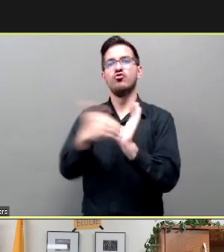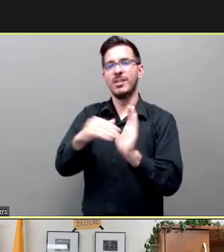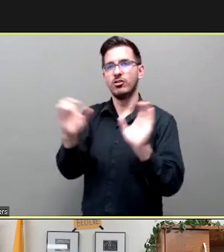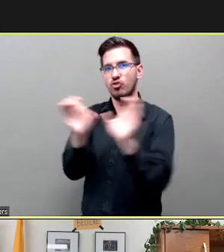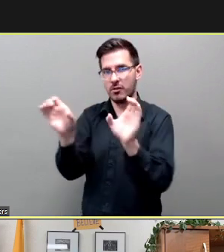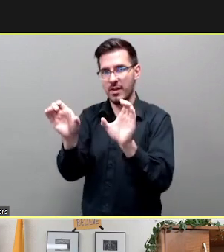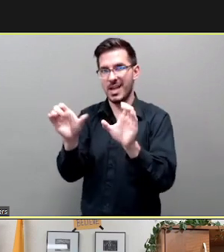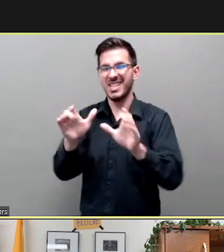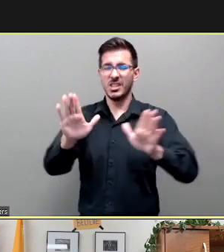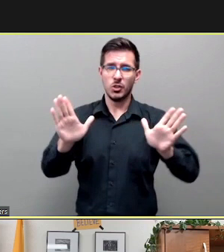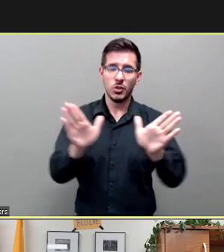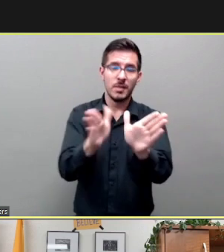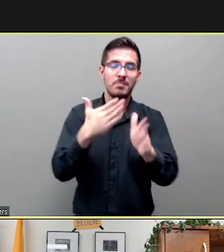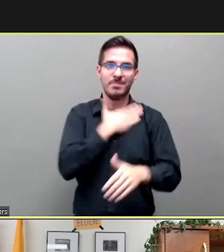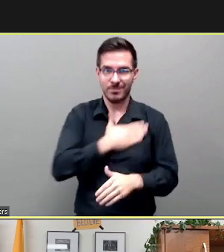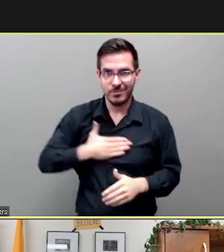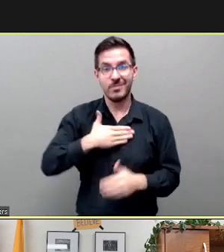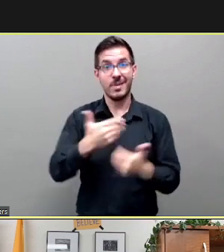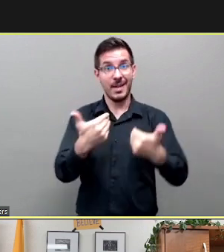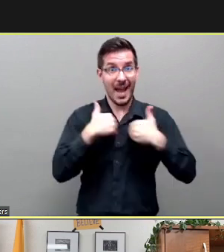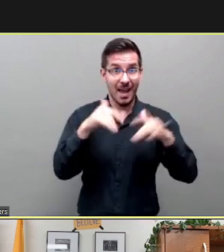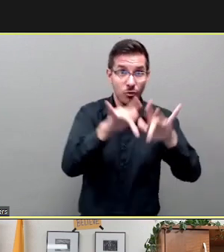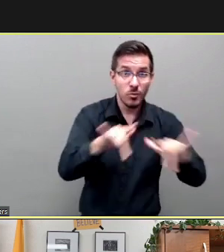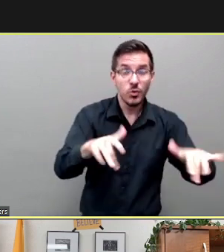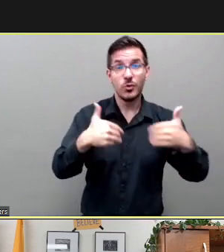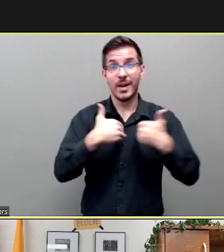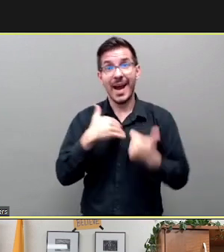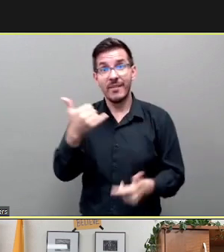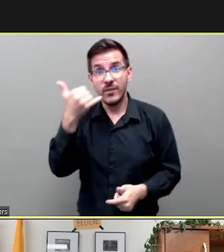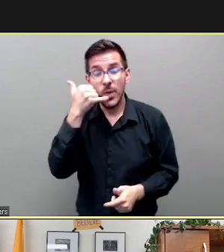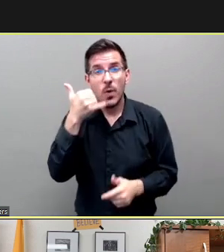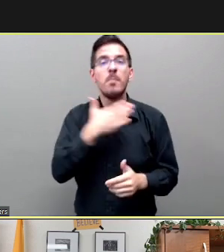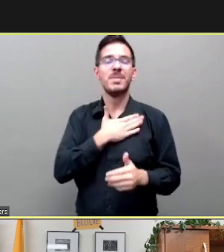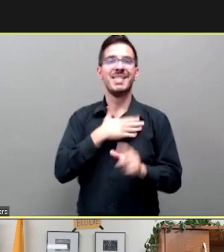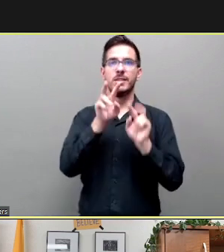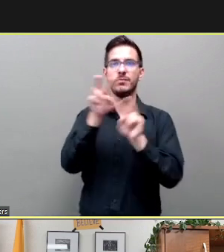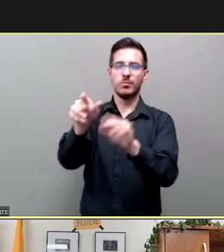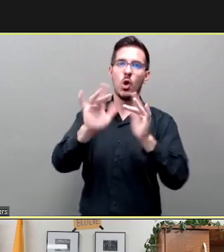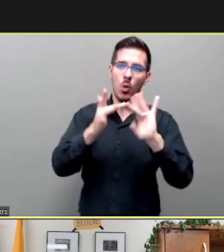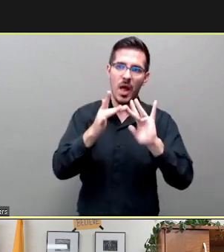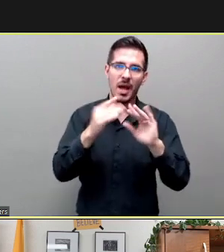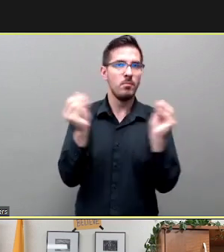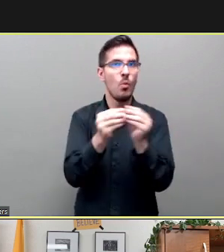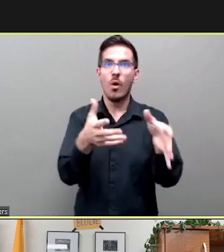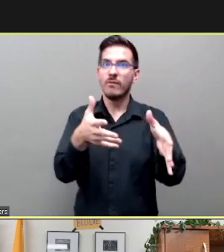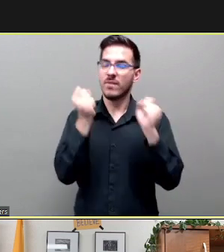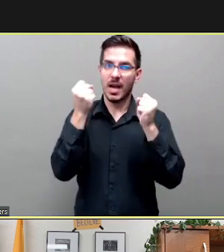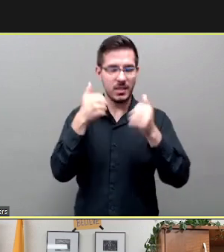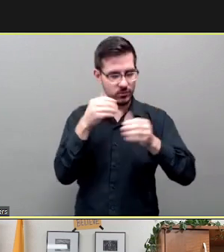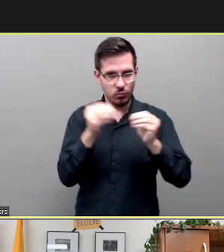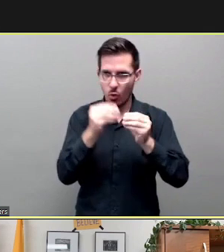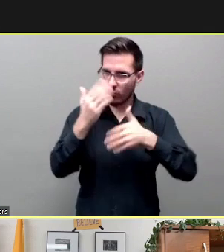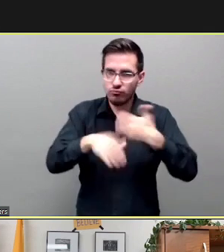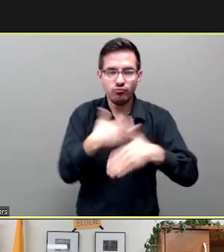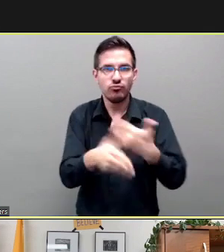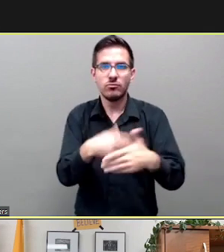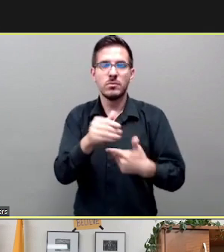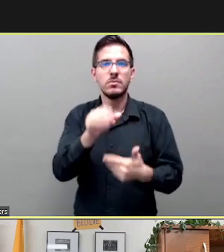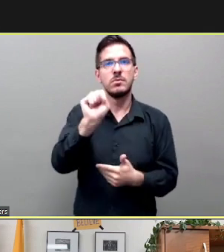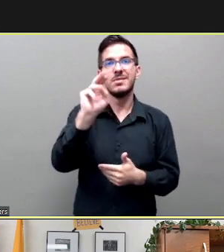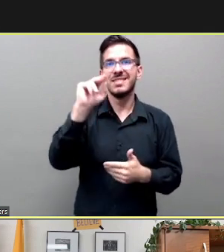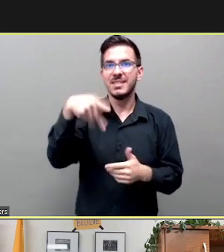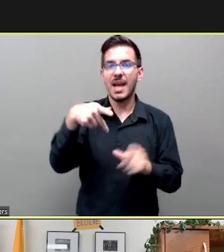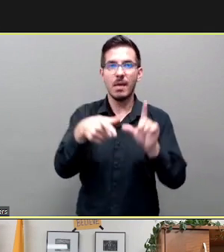computer or a phone to go on and do that work online. It's faster. We will be able to process your SNAP renewal